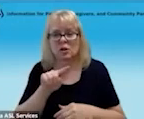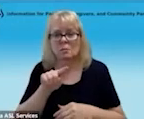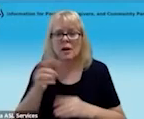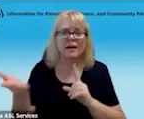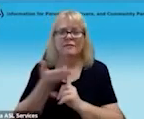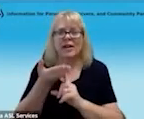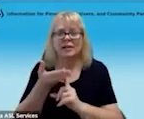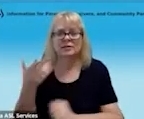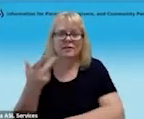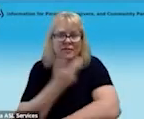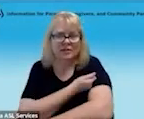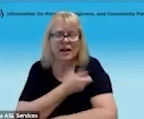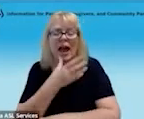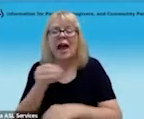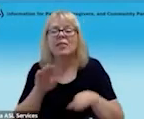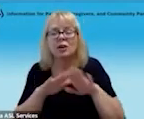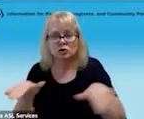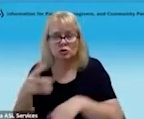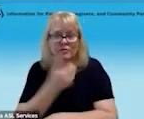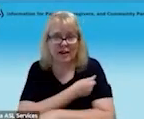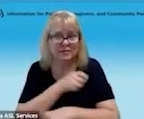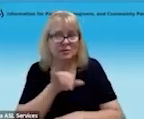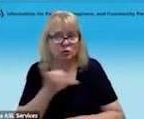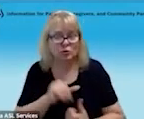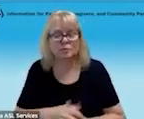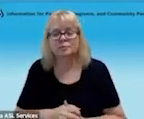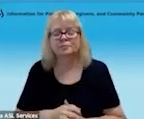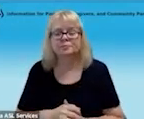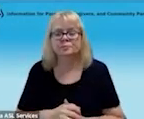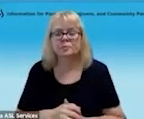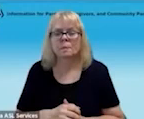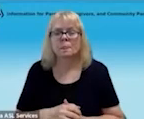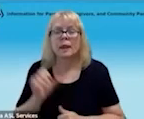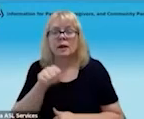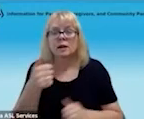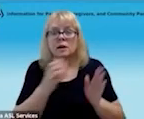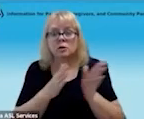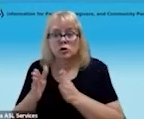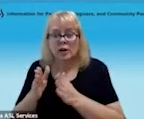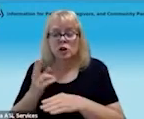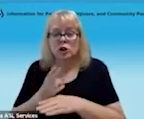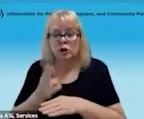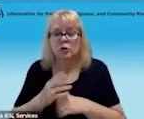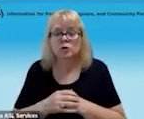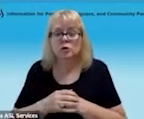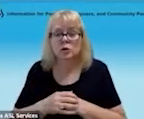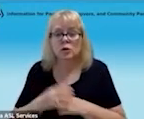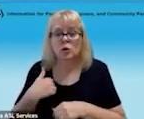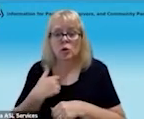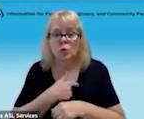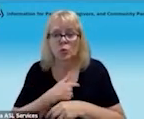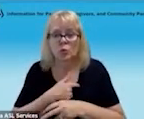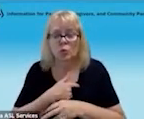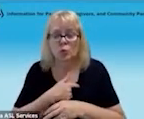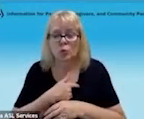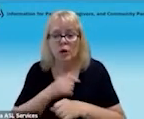walk the blocks and let us know about what's going on. This was very, very important to actually helping us to get people vaccinated